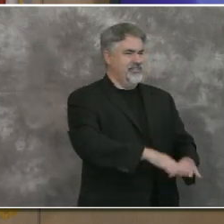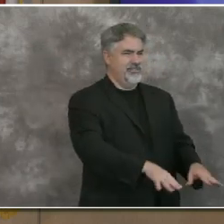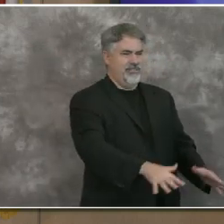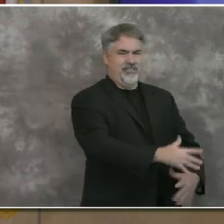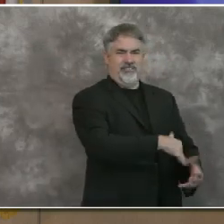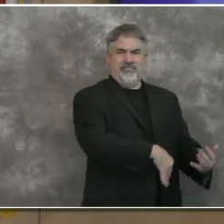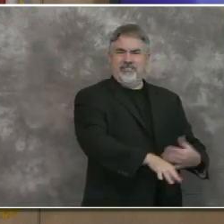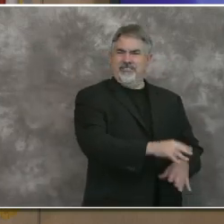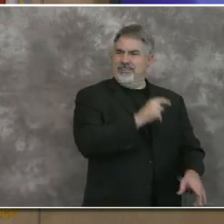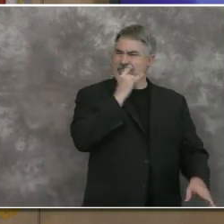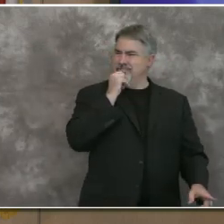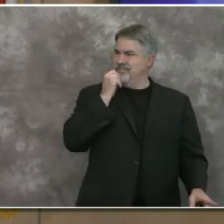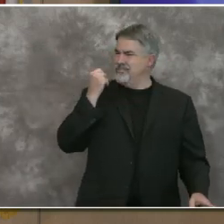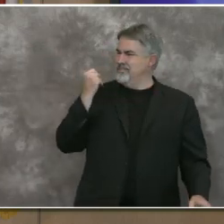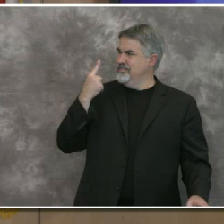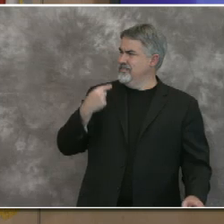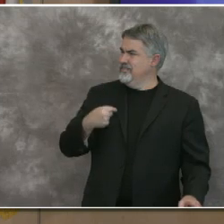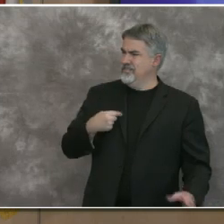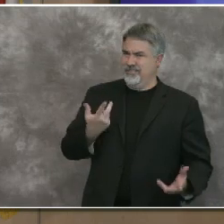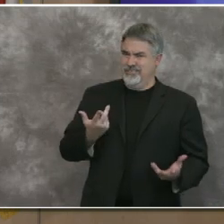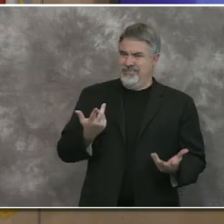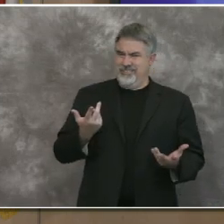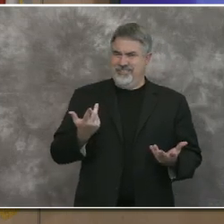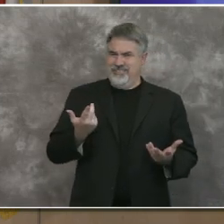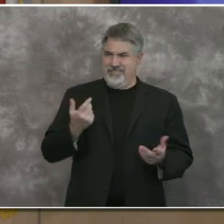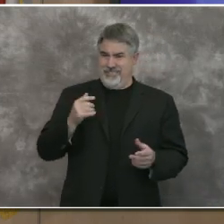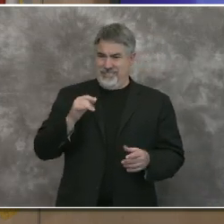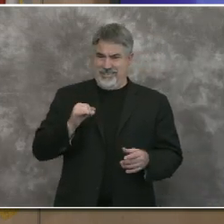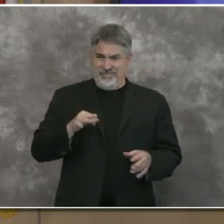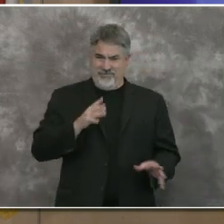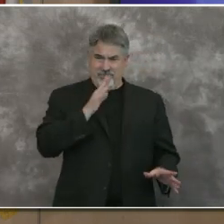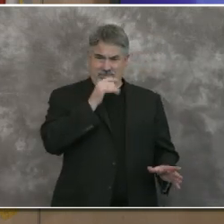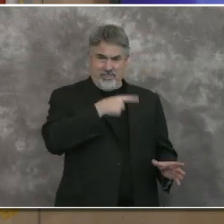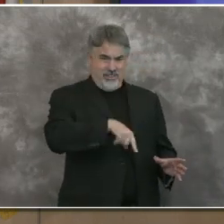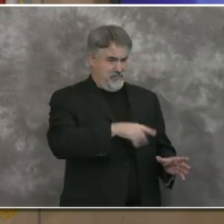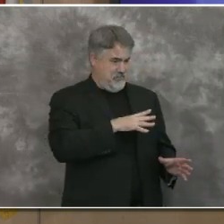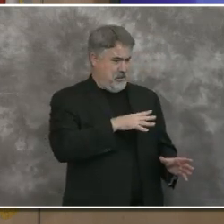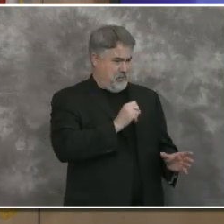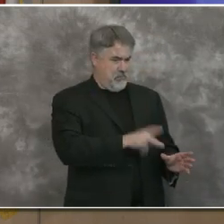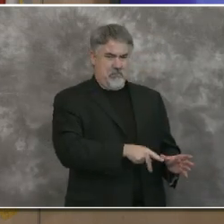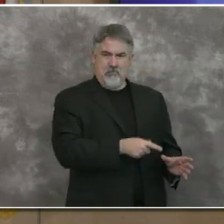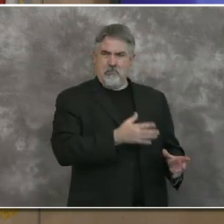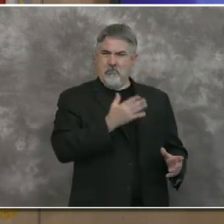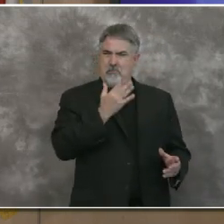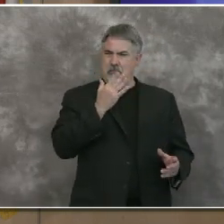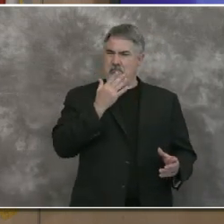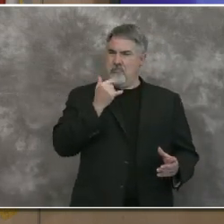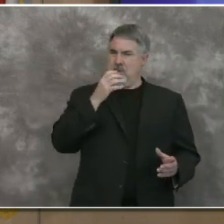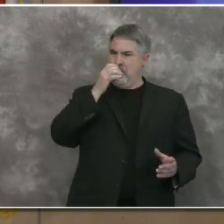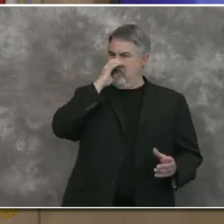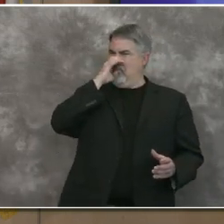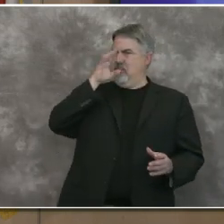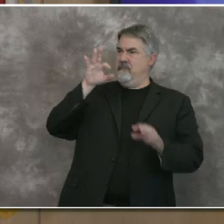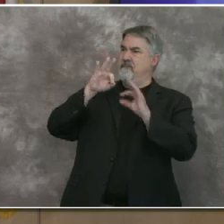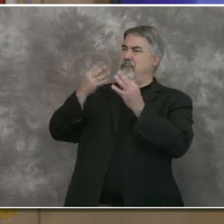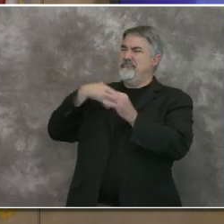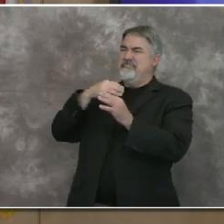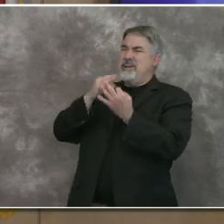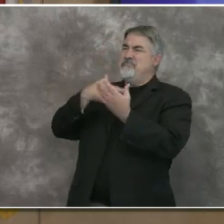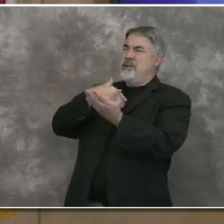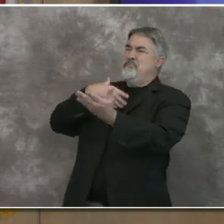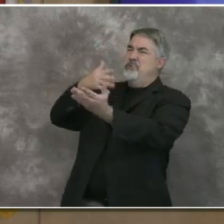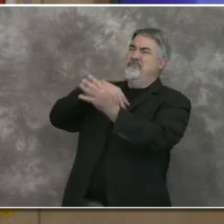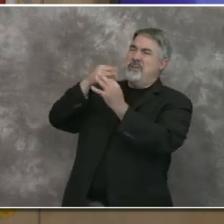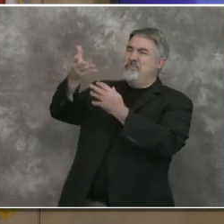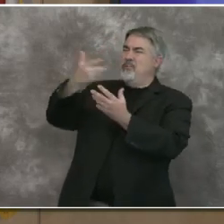same, why are there so many restrictions on family-to-family close contact, but not child care facilities? Yeah, thank you, Tyler.